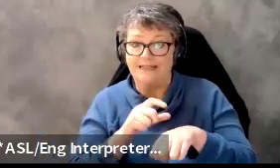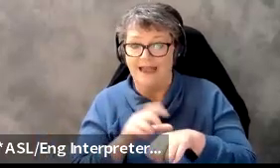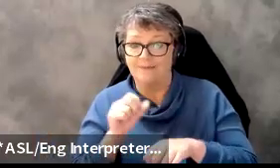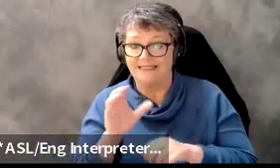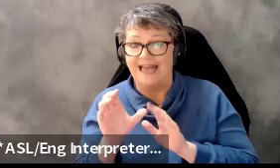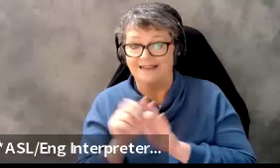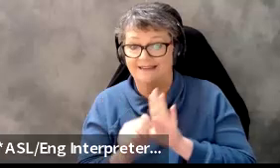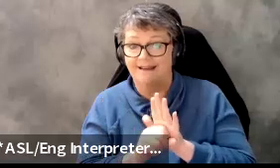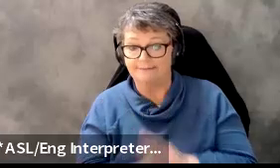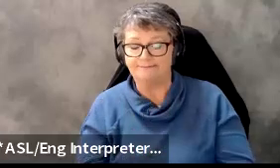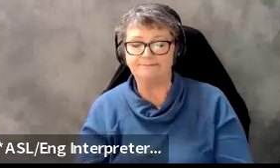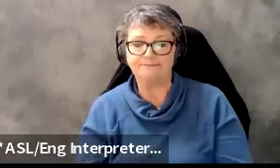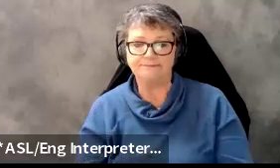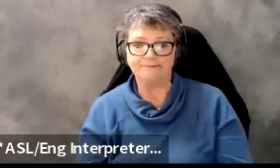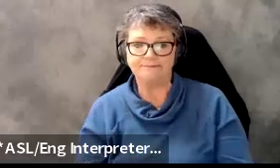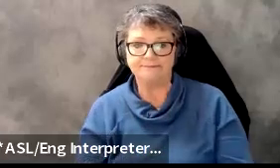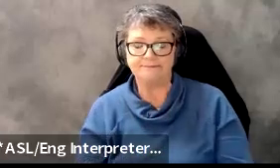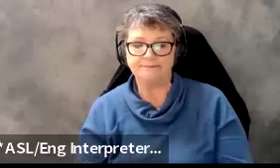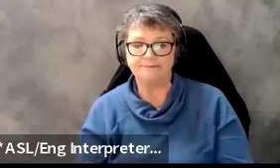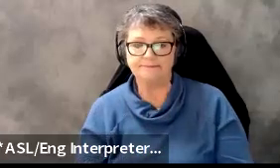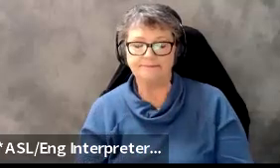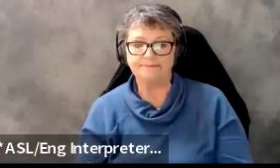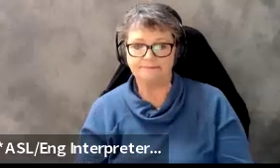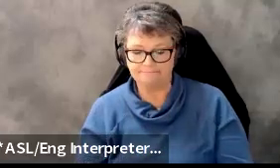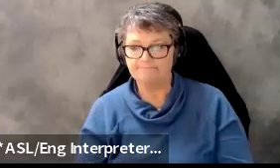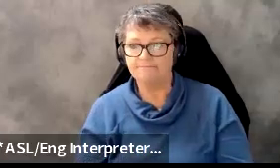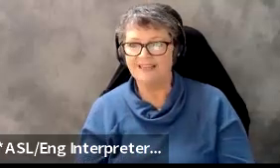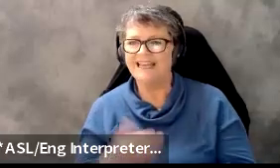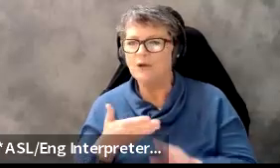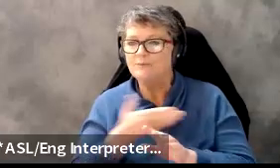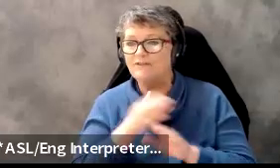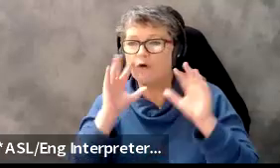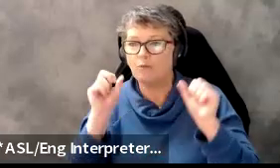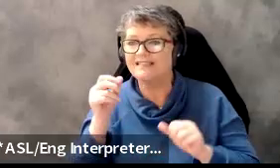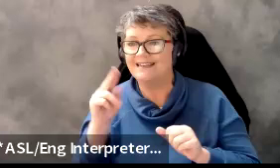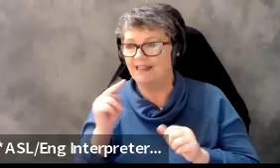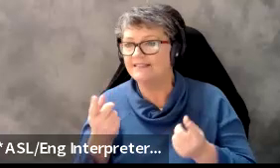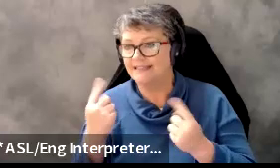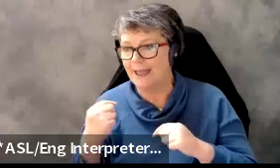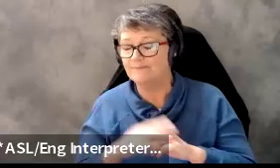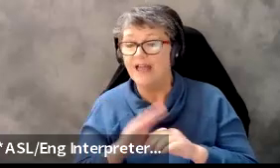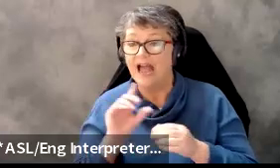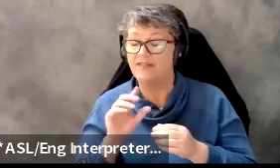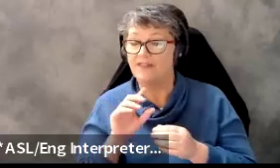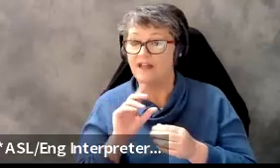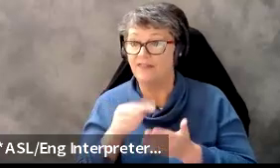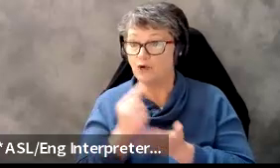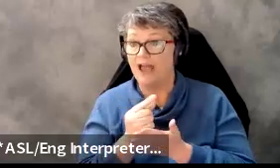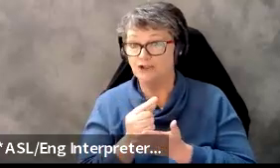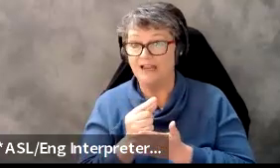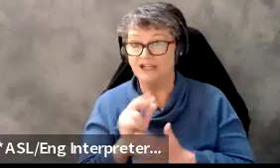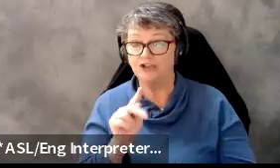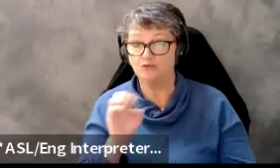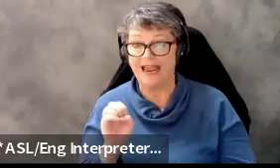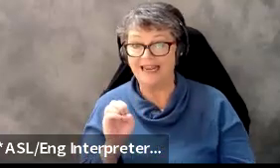Sac State. Um, it was before President Nelson came, and our graduation rates were 8%.